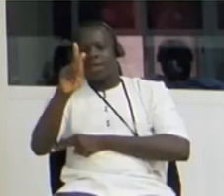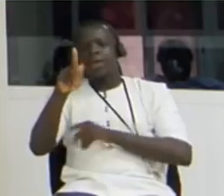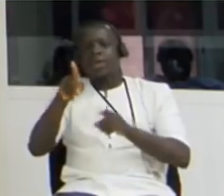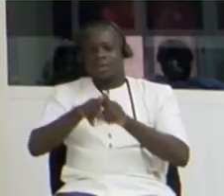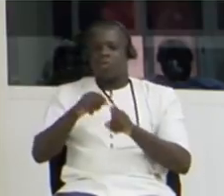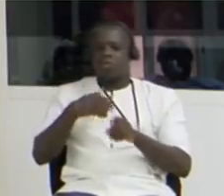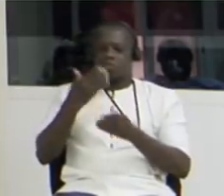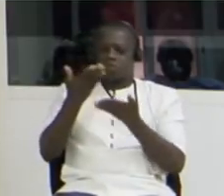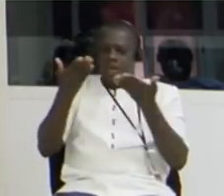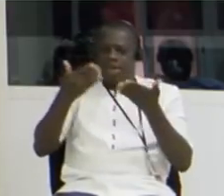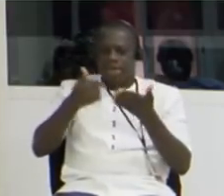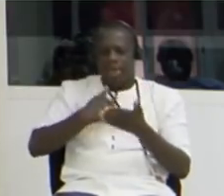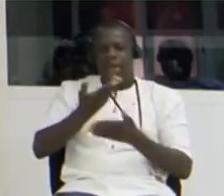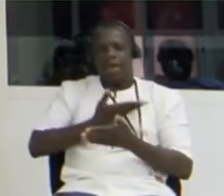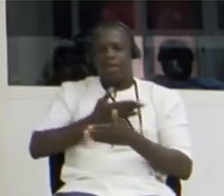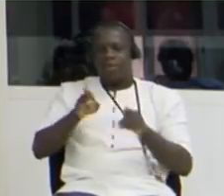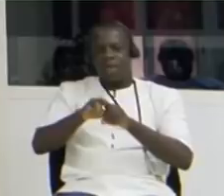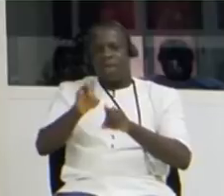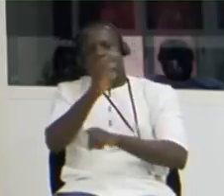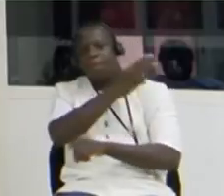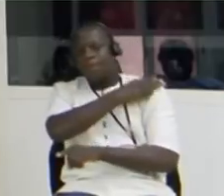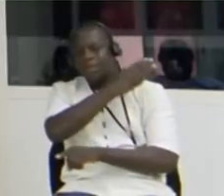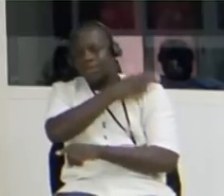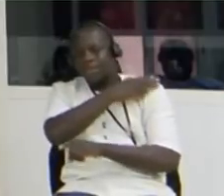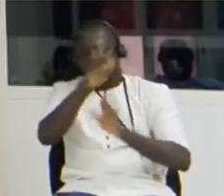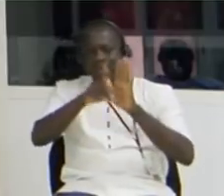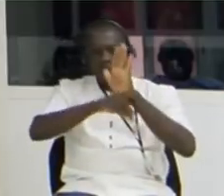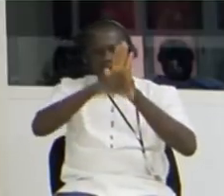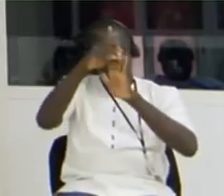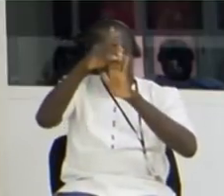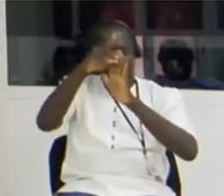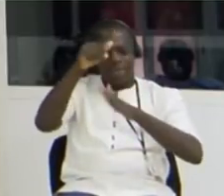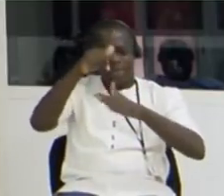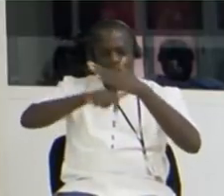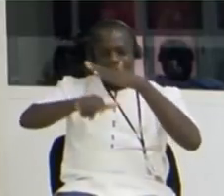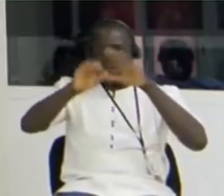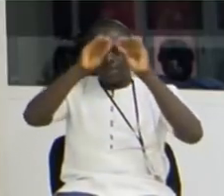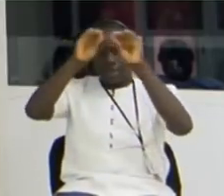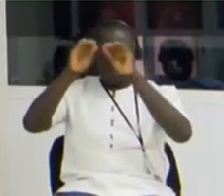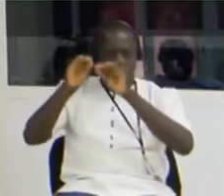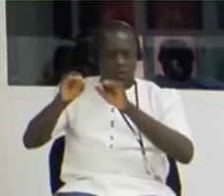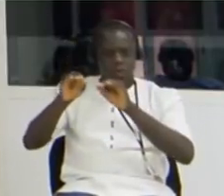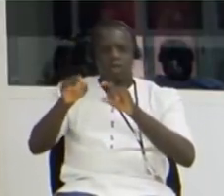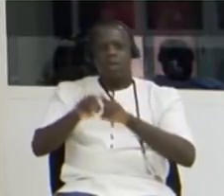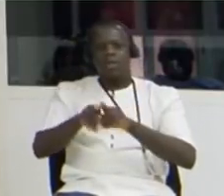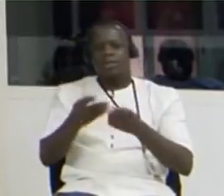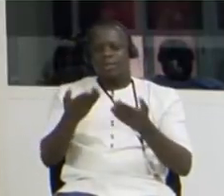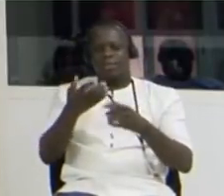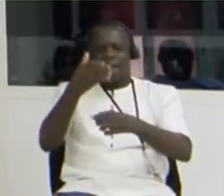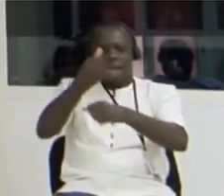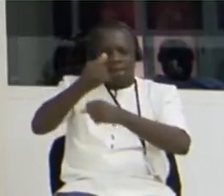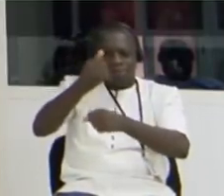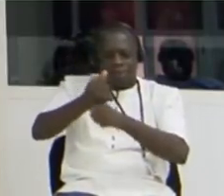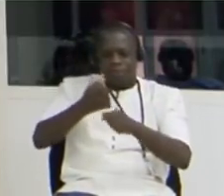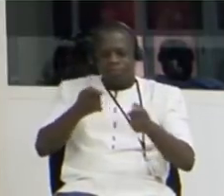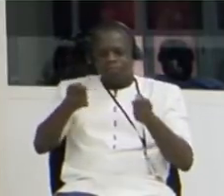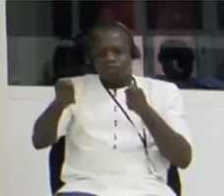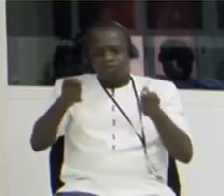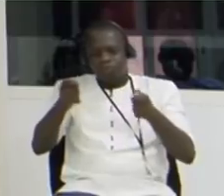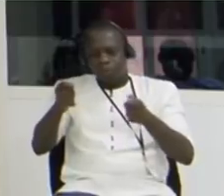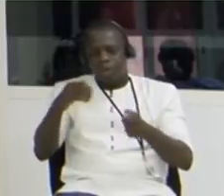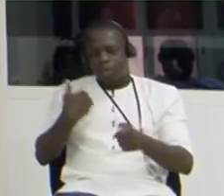I obtained my master's degree in education, counseling, and information